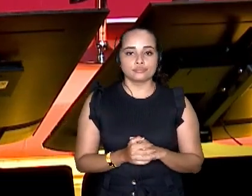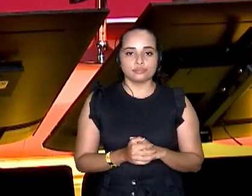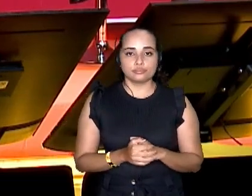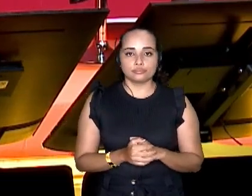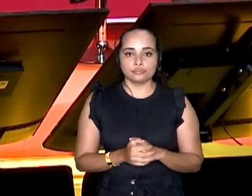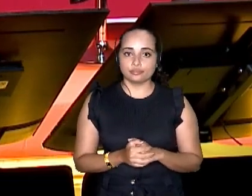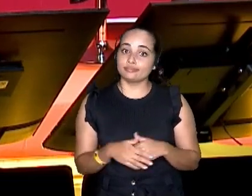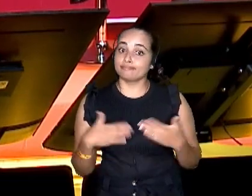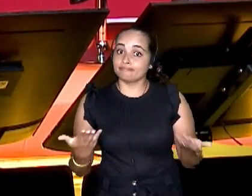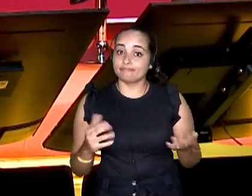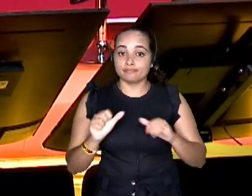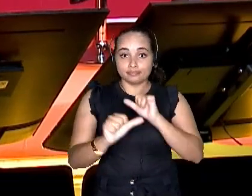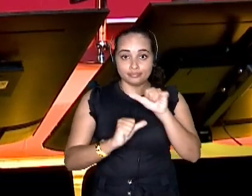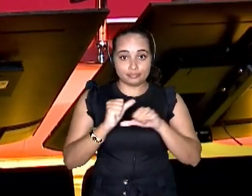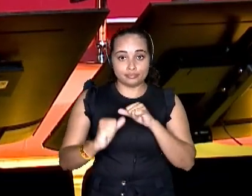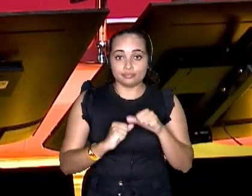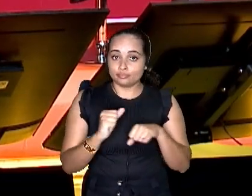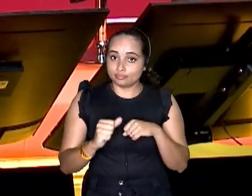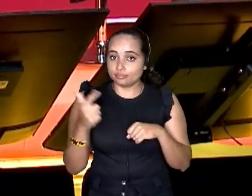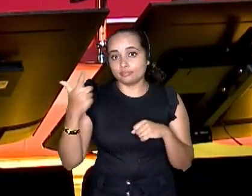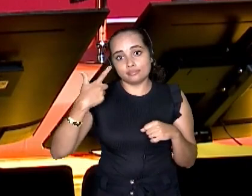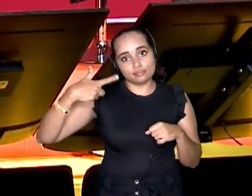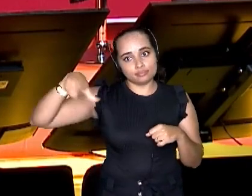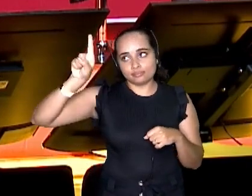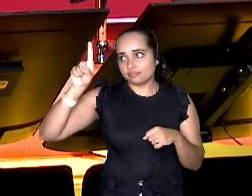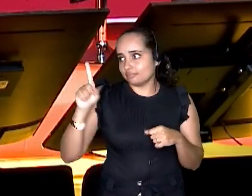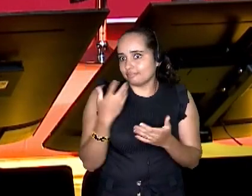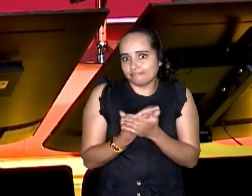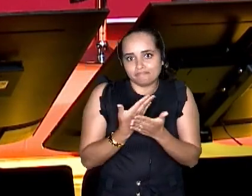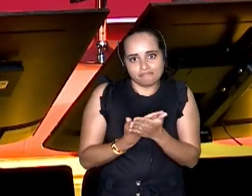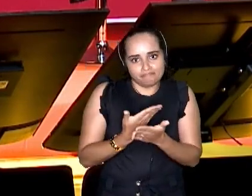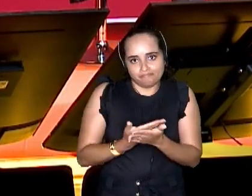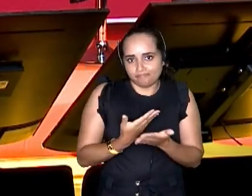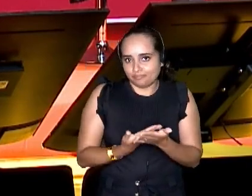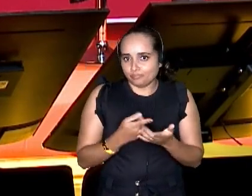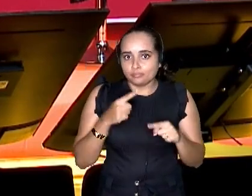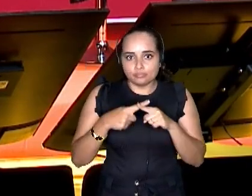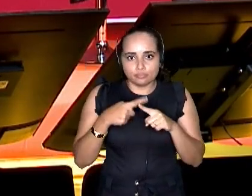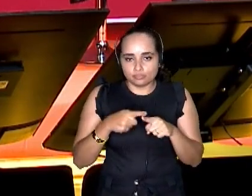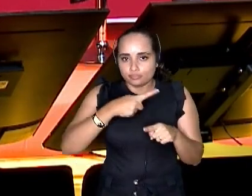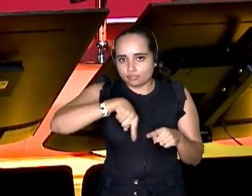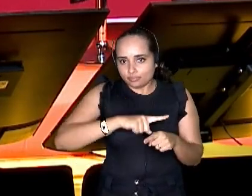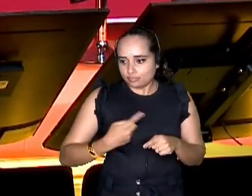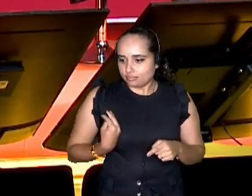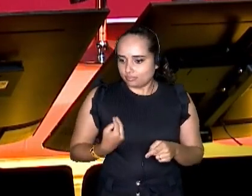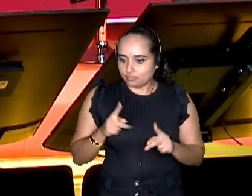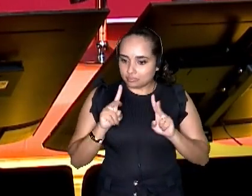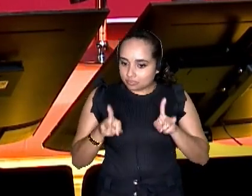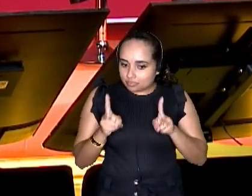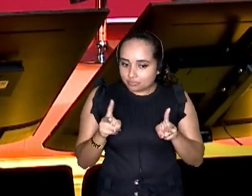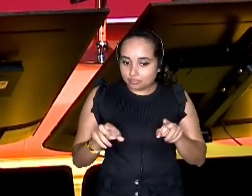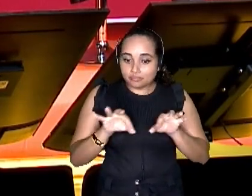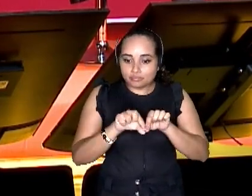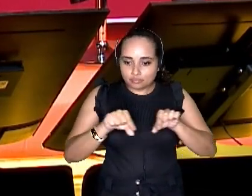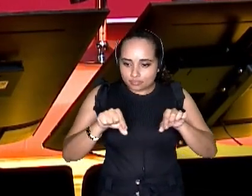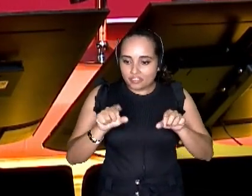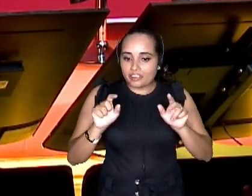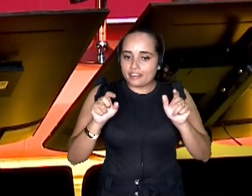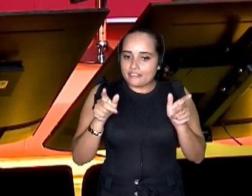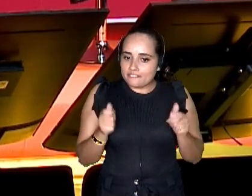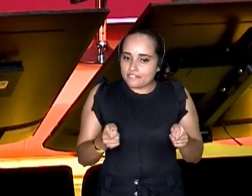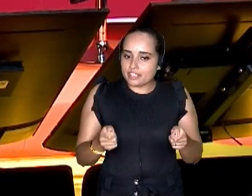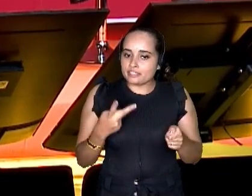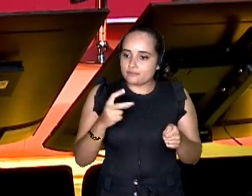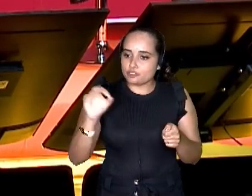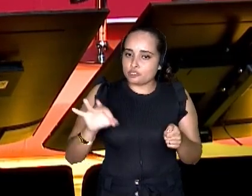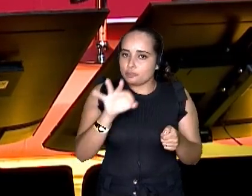Com as mudanças, aí é um outro estudo, né, Durval? Acho que não teremos mais as margens fixas, então esses